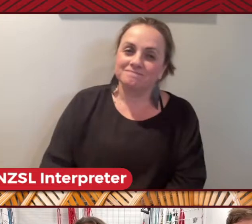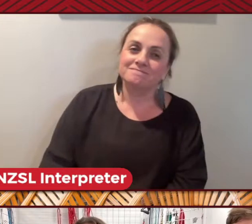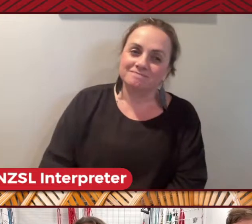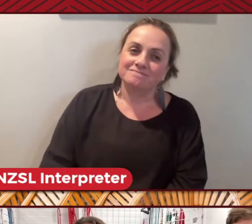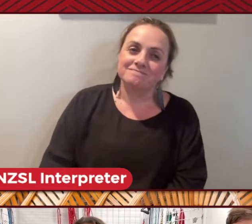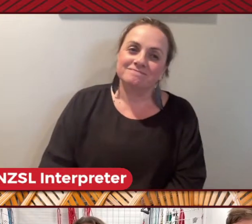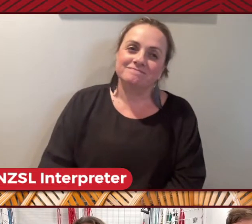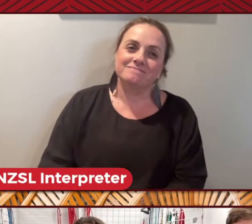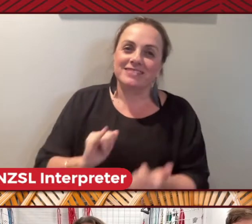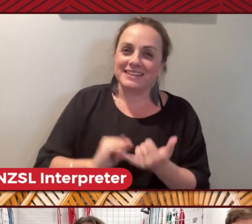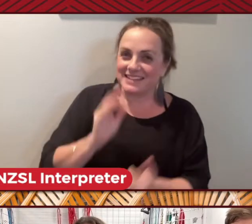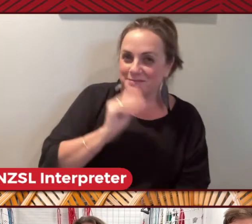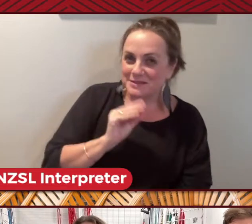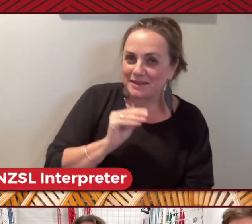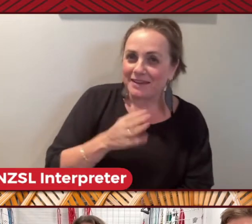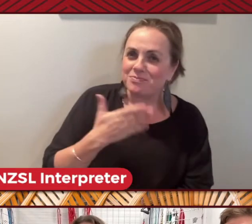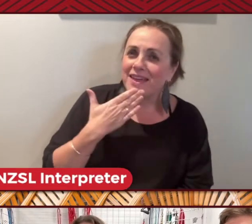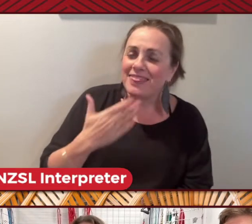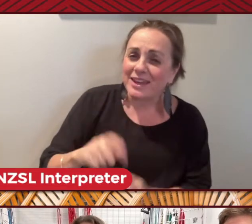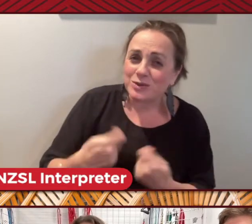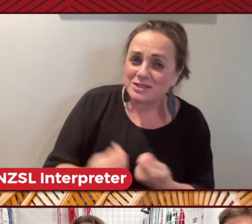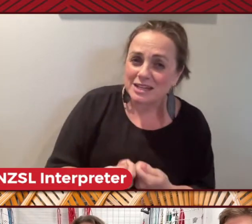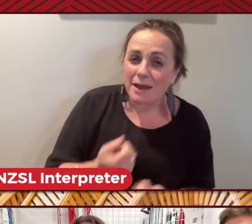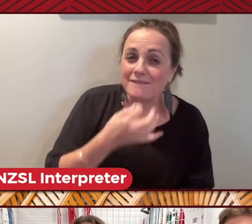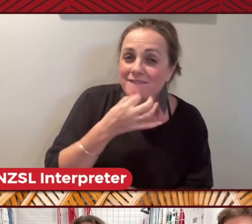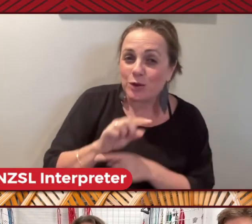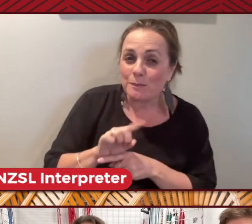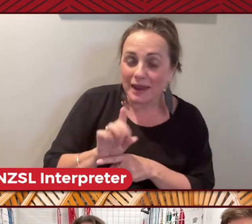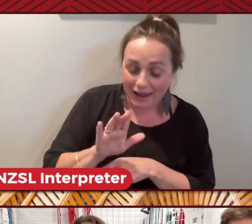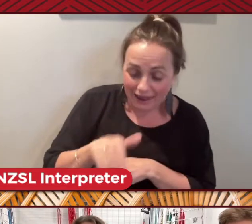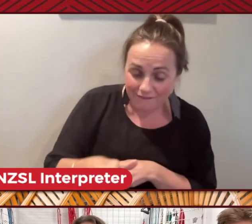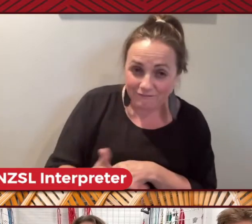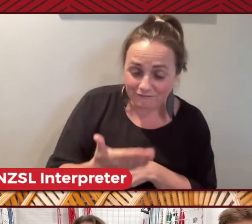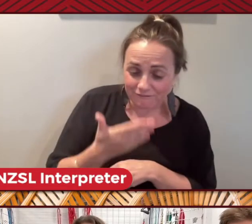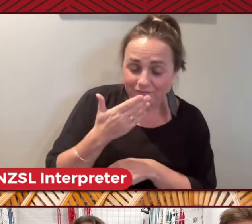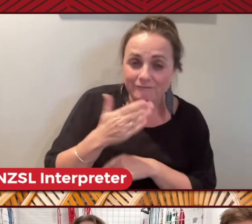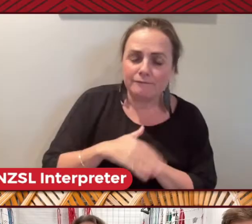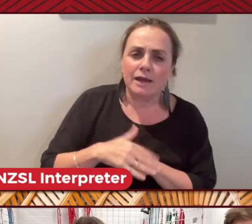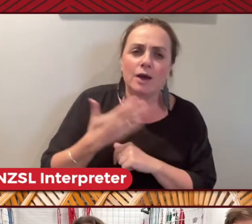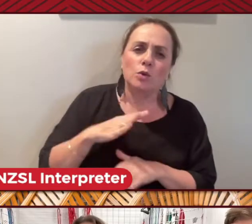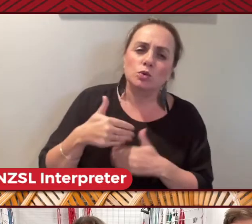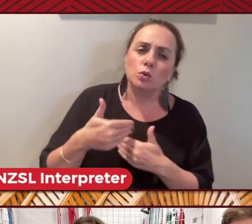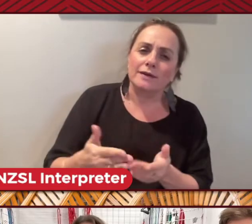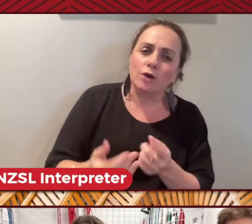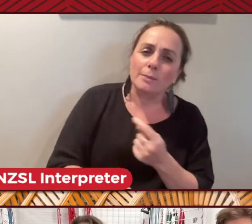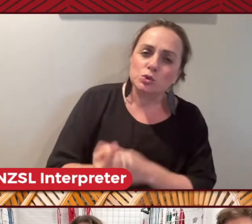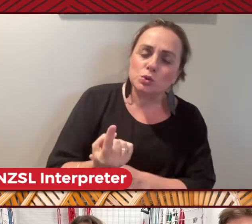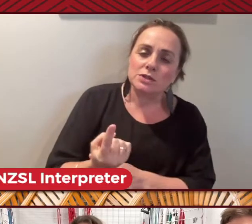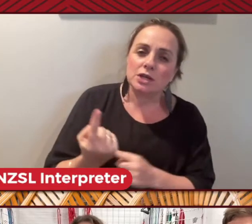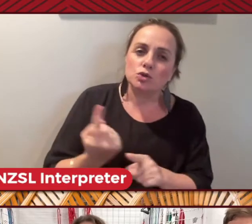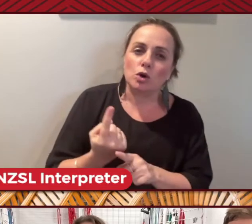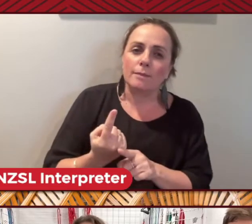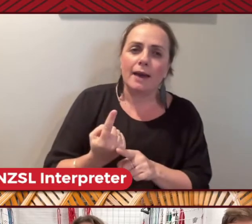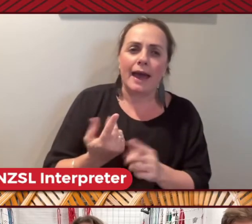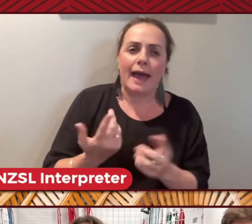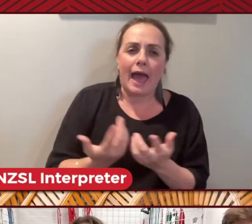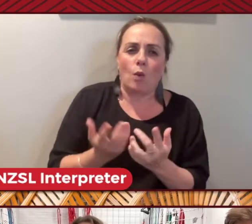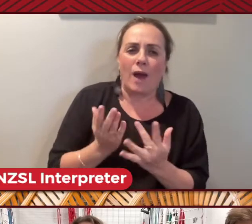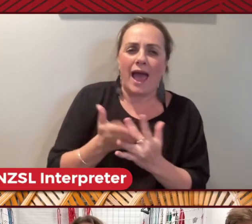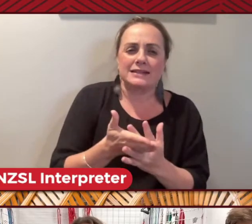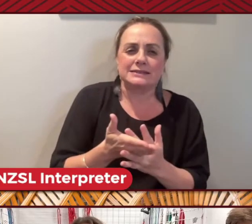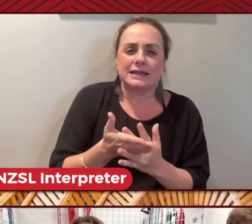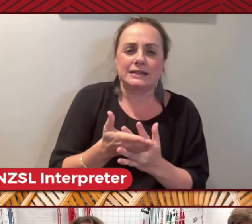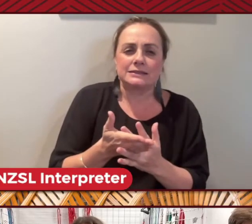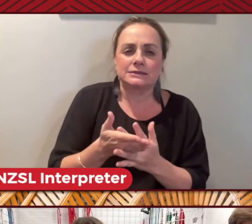Simon speaking. Thank you, team. So we've got a few minutes left. I just want to give you the opportunity to talk about avenues of access. We talked about